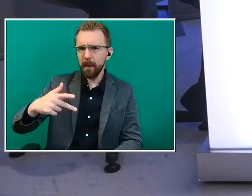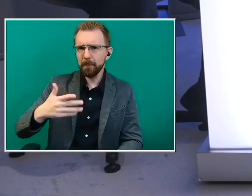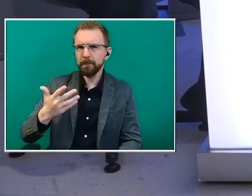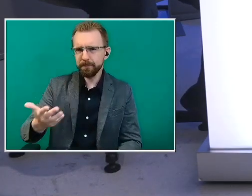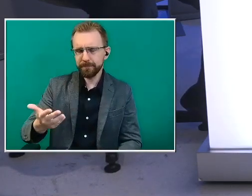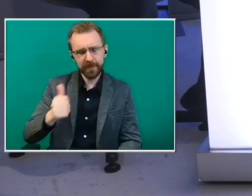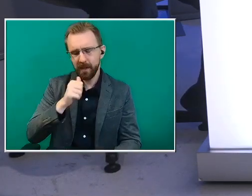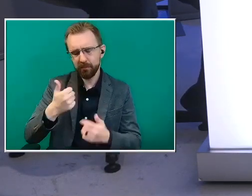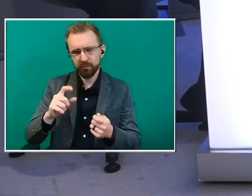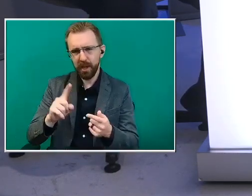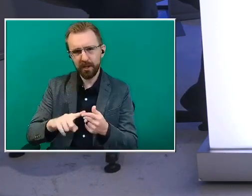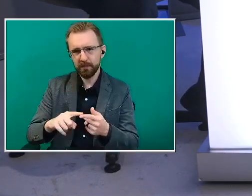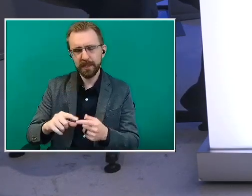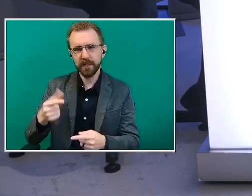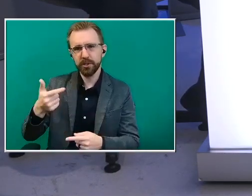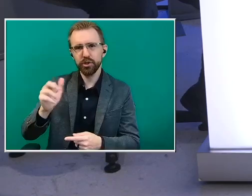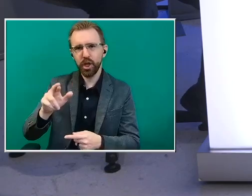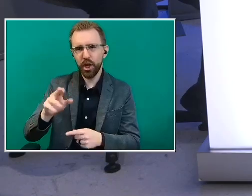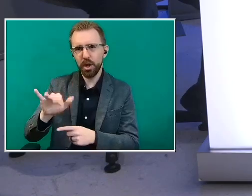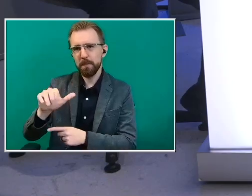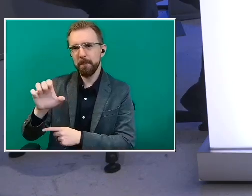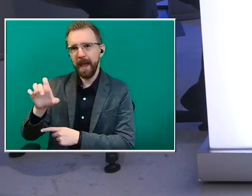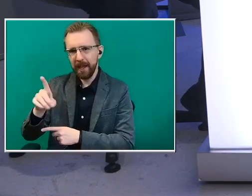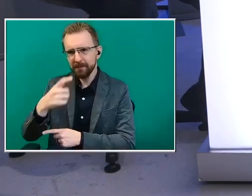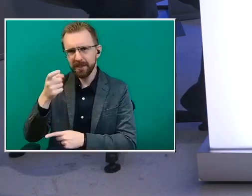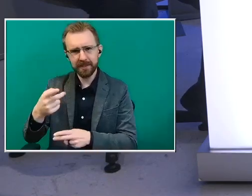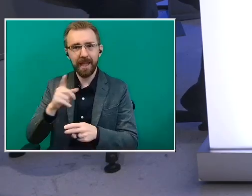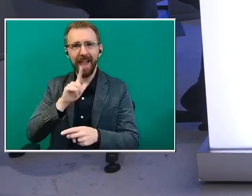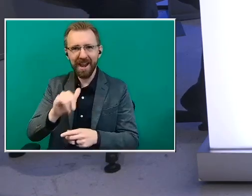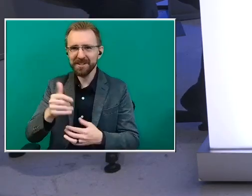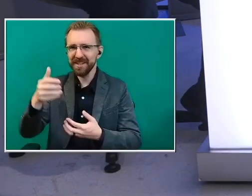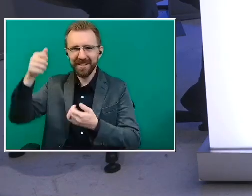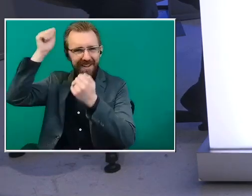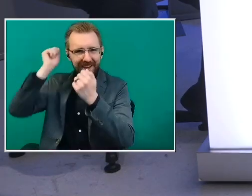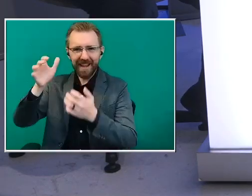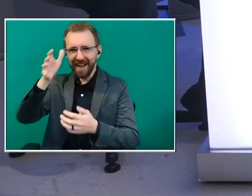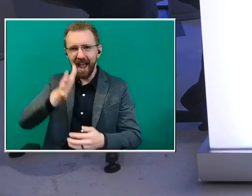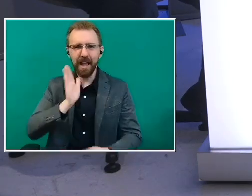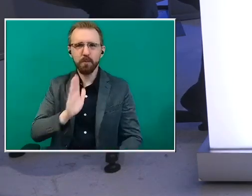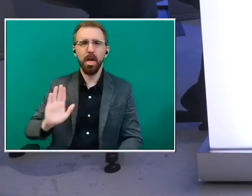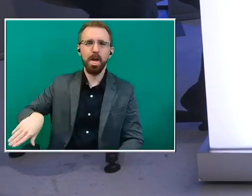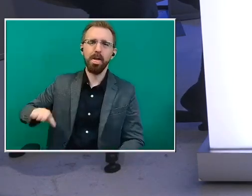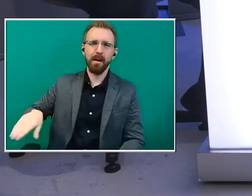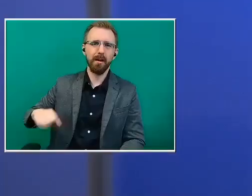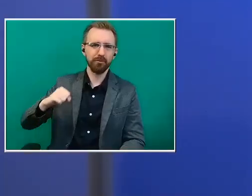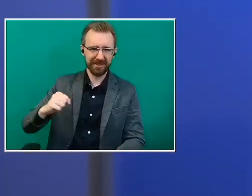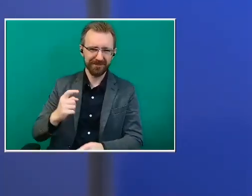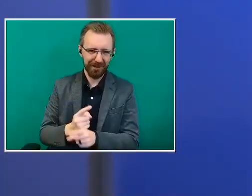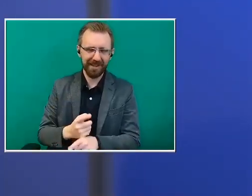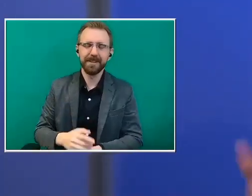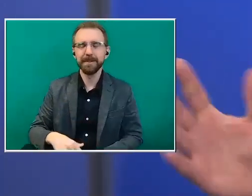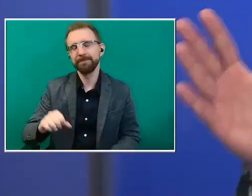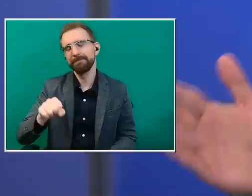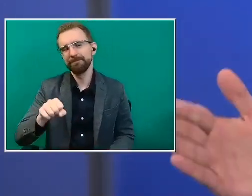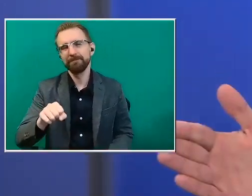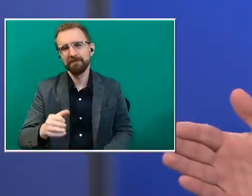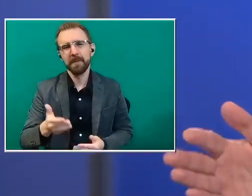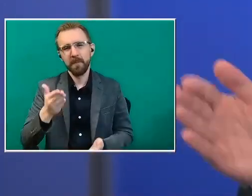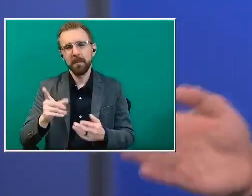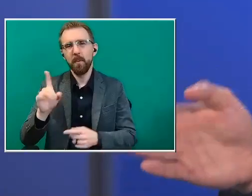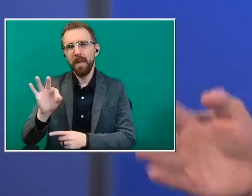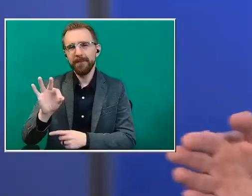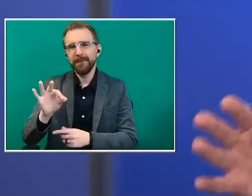gender biased here, but is that because they actually wear it compared to guys, and guys sometimes resist wearing it? Yeah, so this is probably one of the things that we need